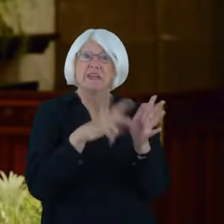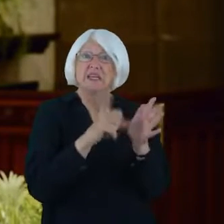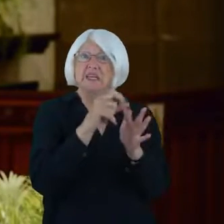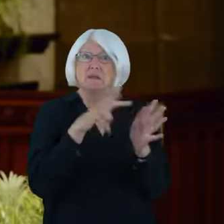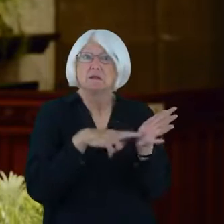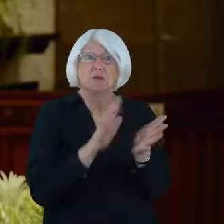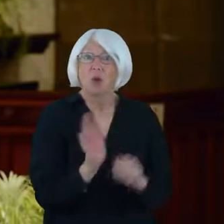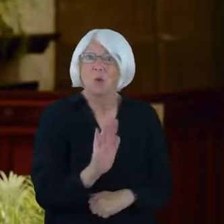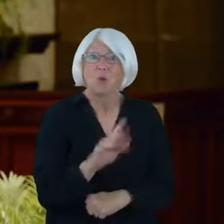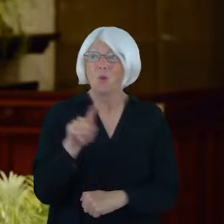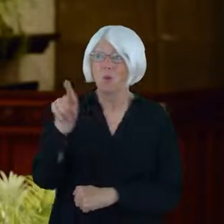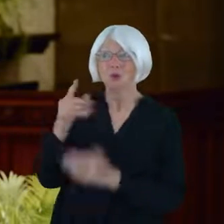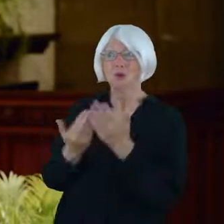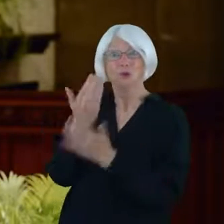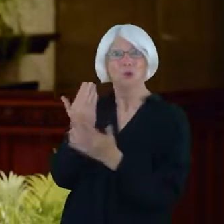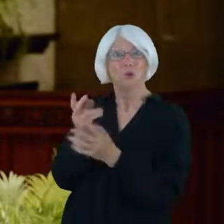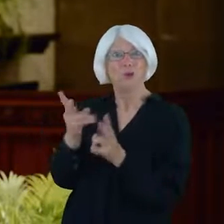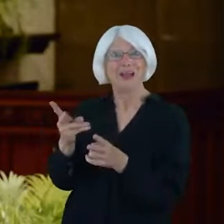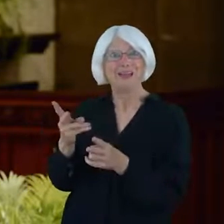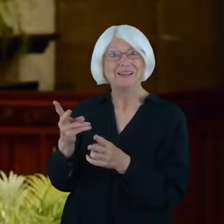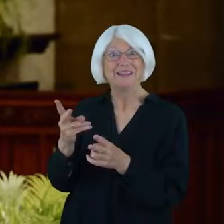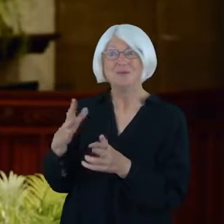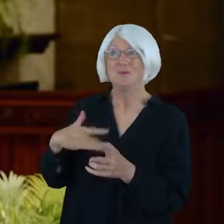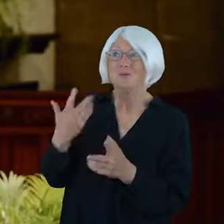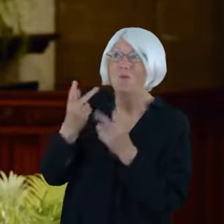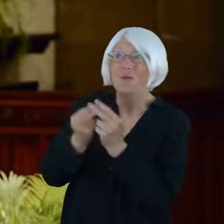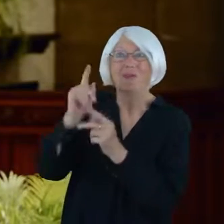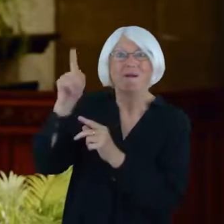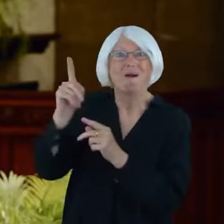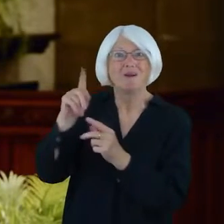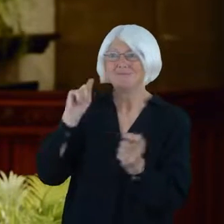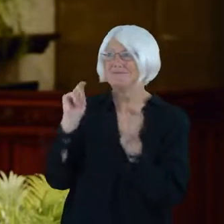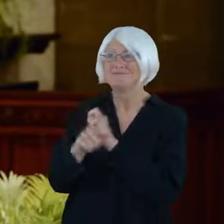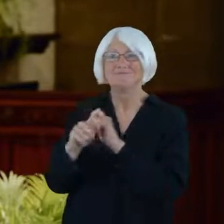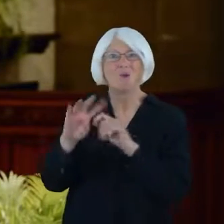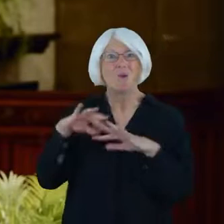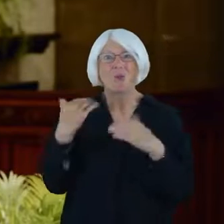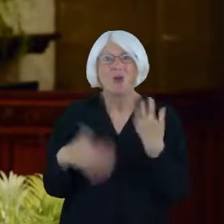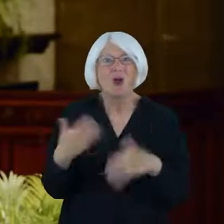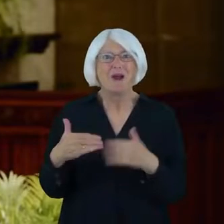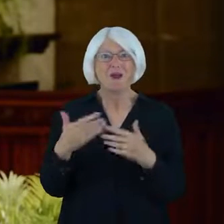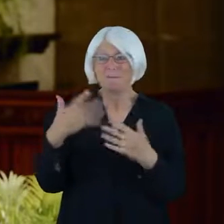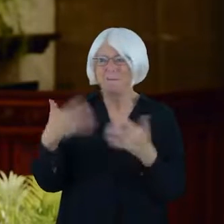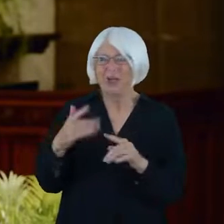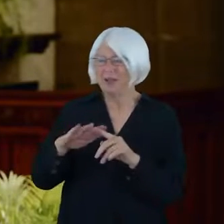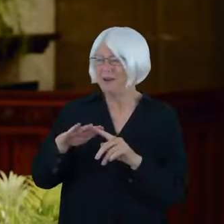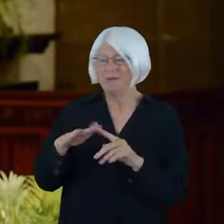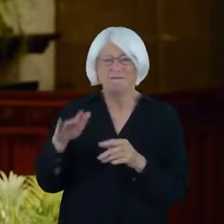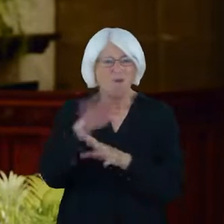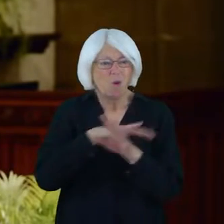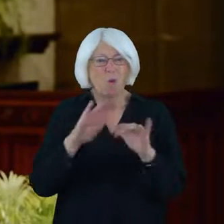Instead, it is a new way of dwelling with God, which transforms all the hurt and pain of a fallen